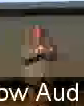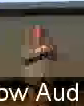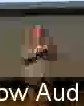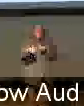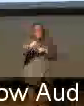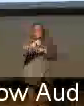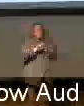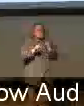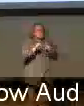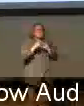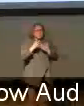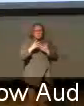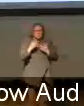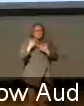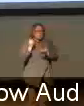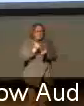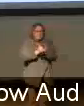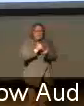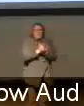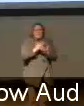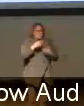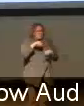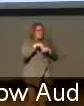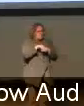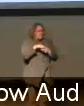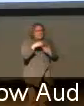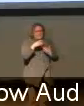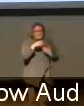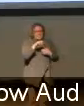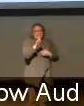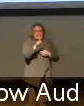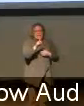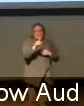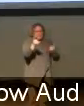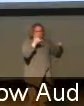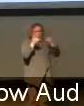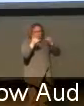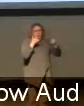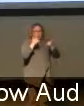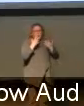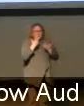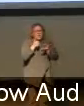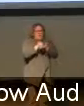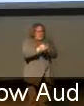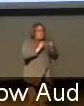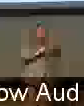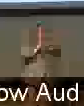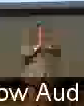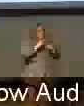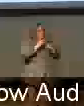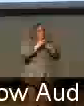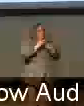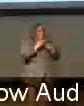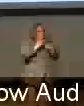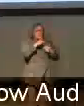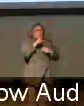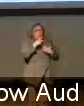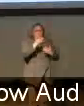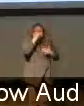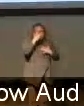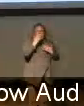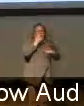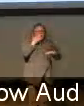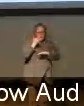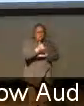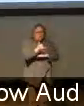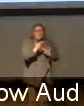the triage line, which keeps people out of the ED, and we're able to manage patients through remote and televisits that get escalated